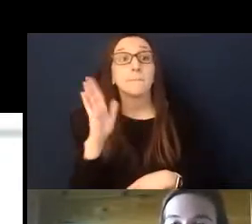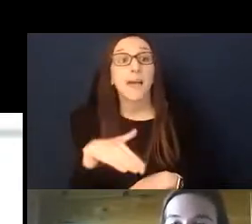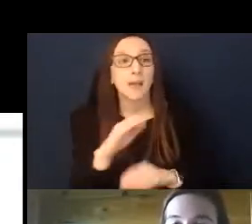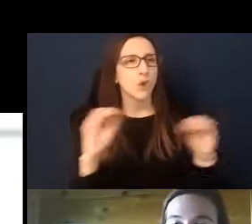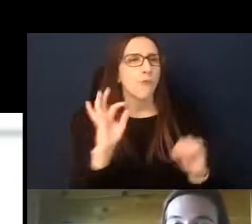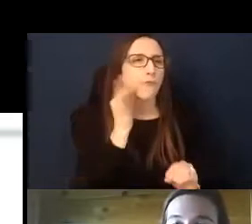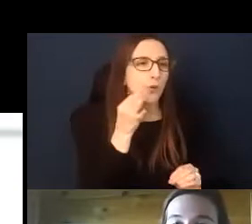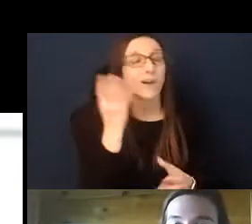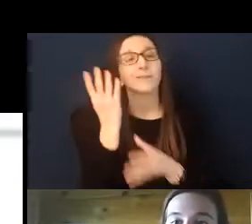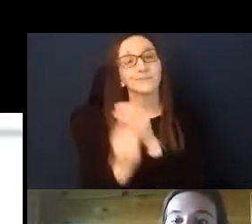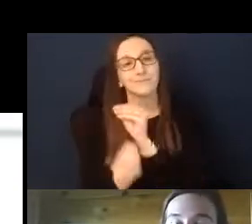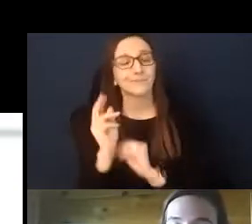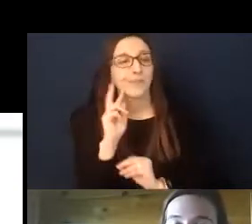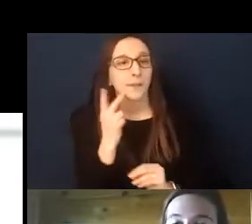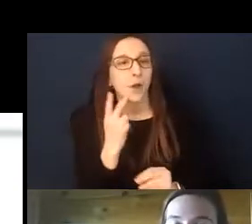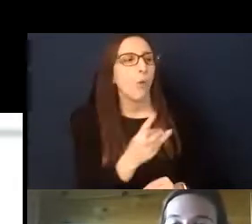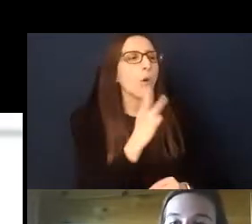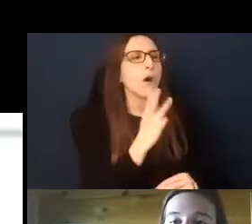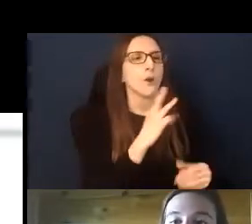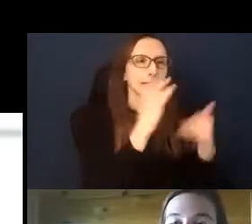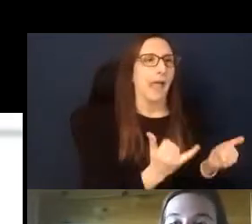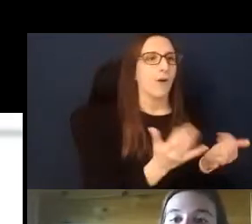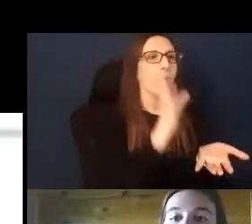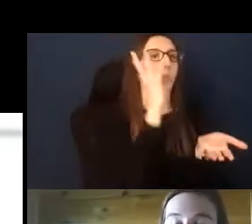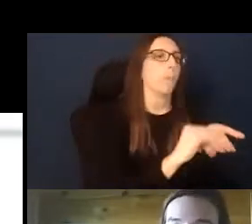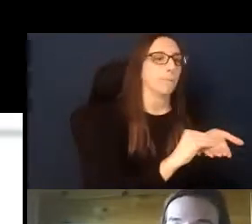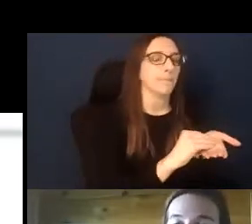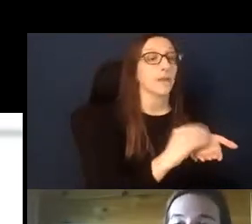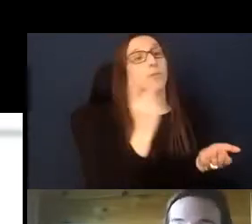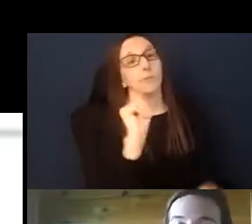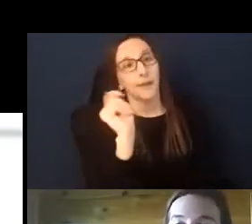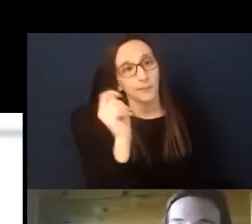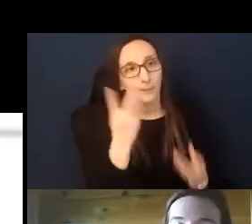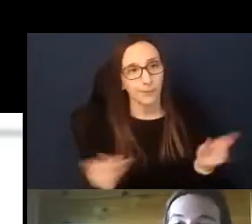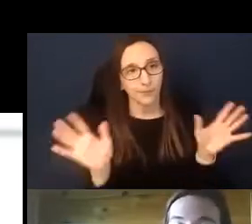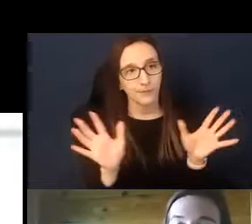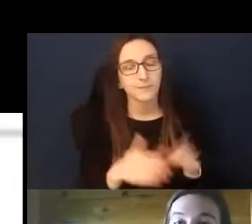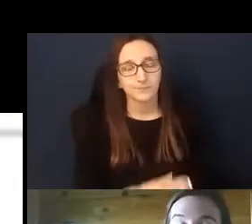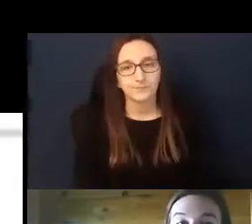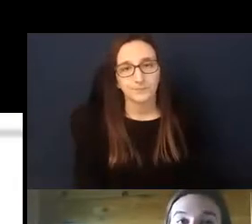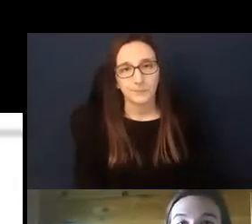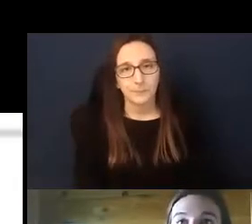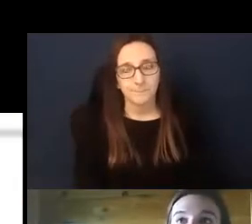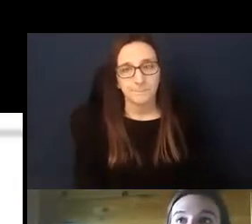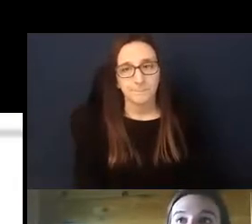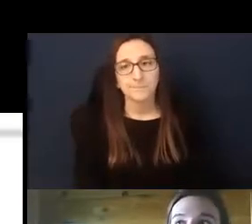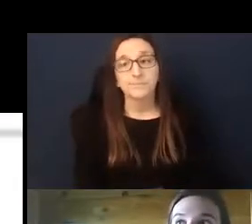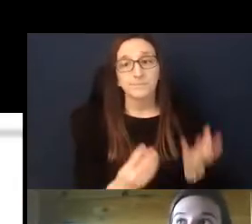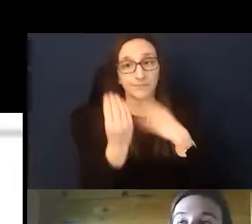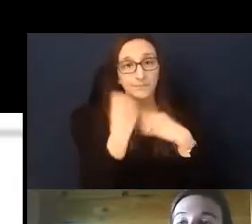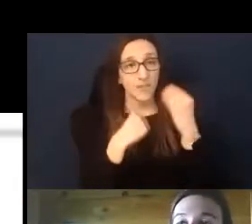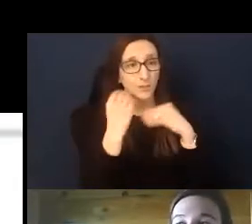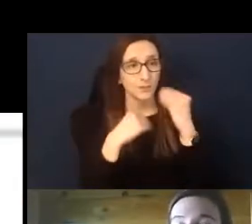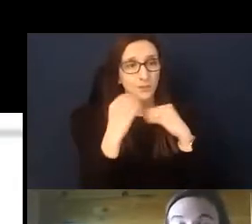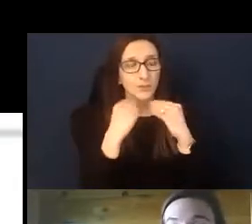your micronutrients. Or if you're like, oh, water, I need it all now, go, go, go. Well, there go your electrolytes. So yeah. Nutrition seems